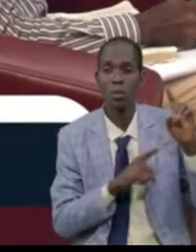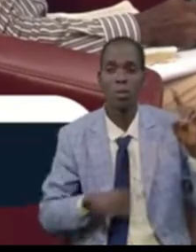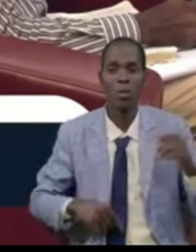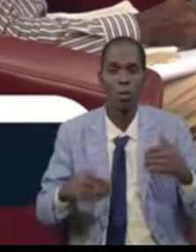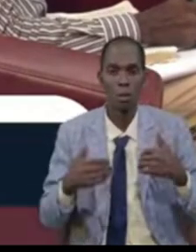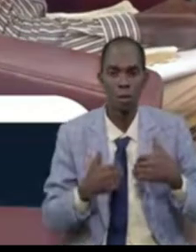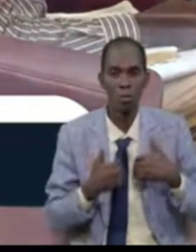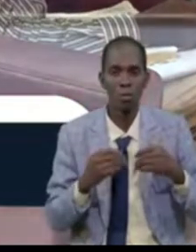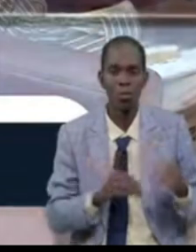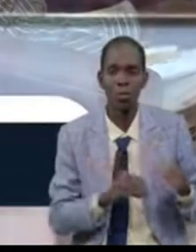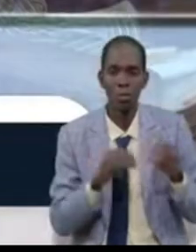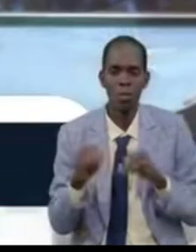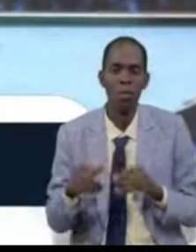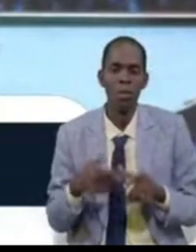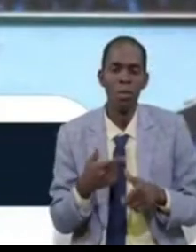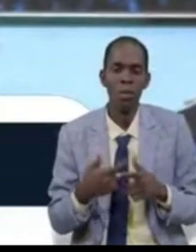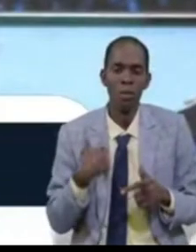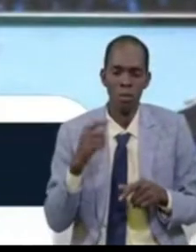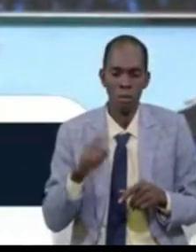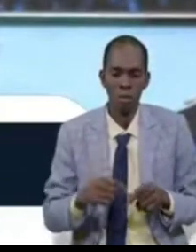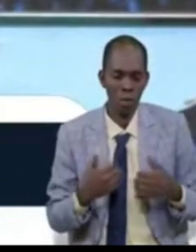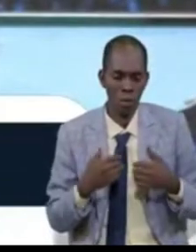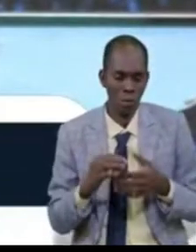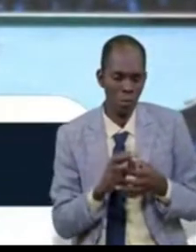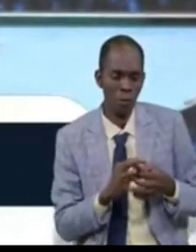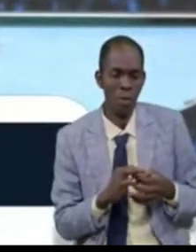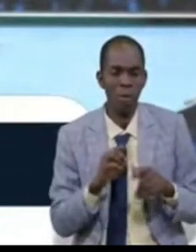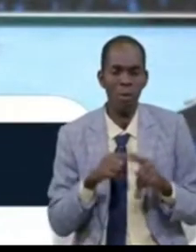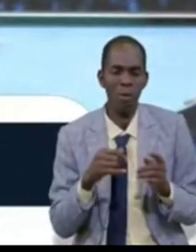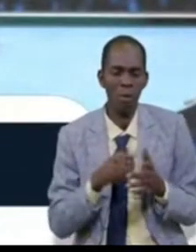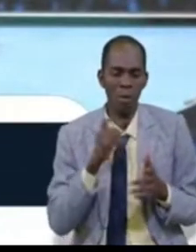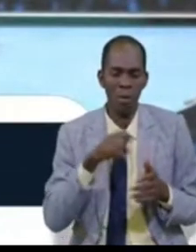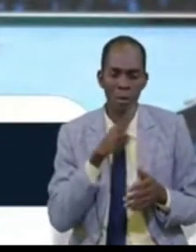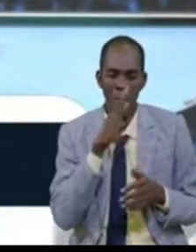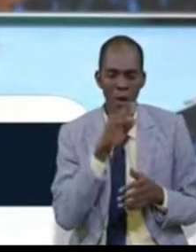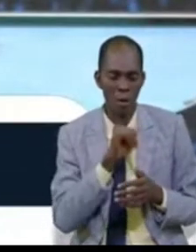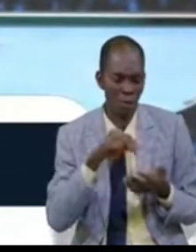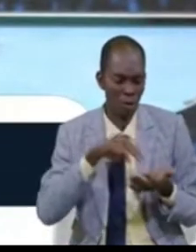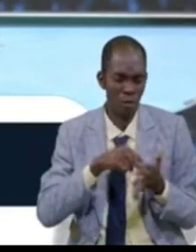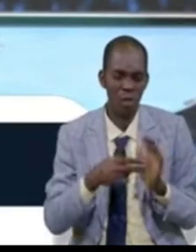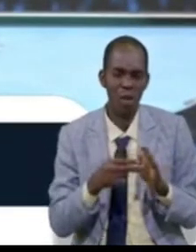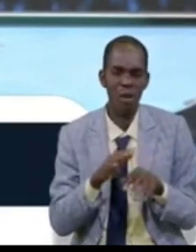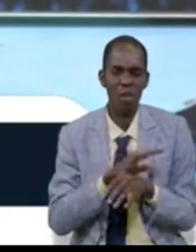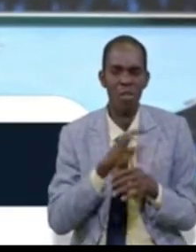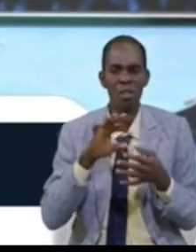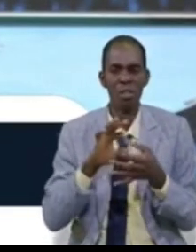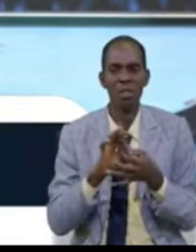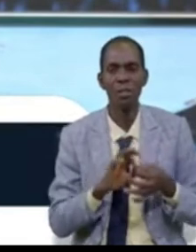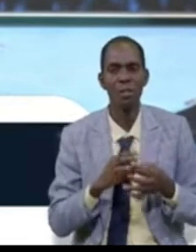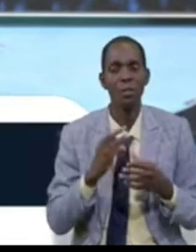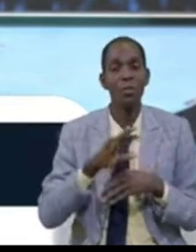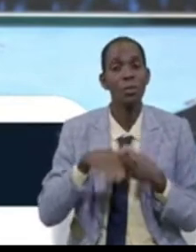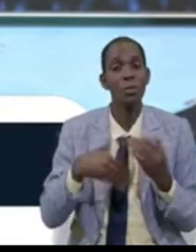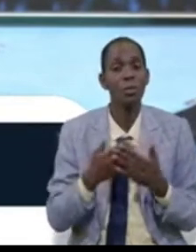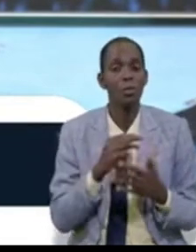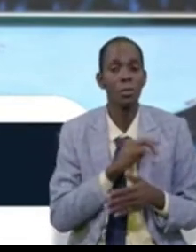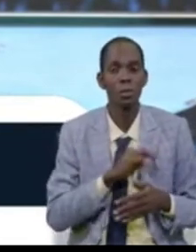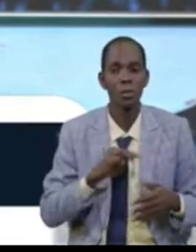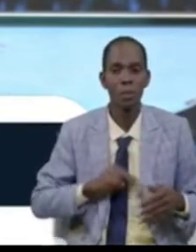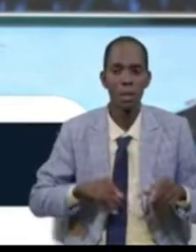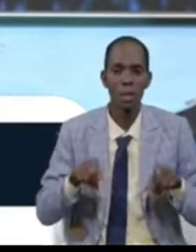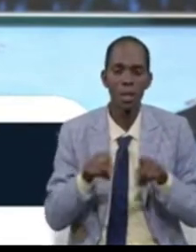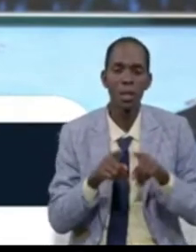have relationship, but it is a purposeful relationship of all the members as the